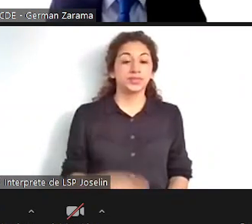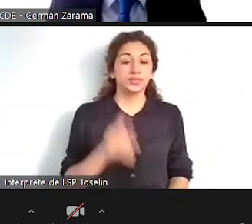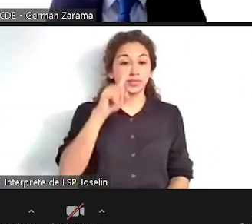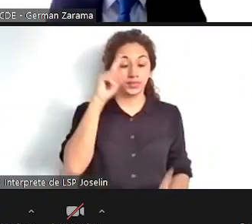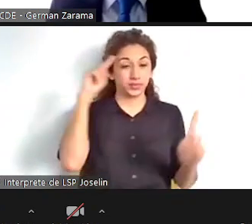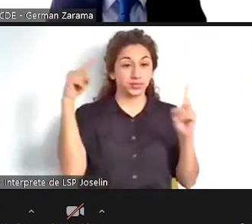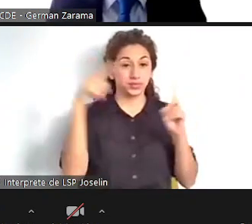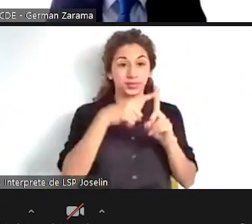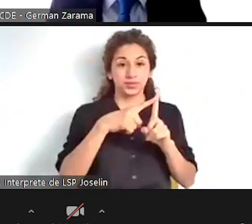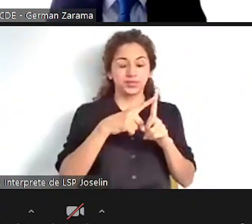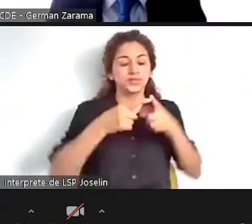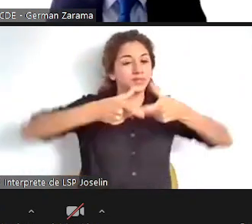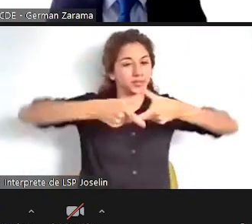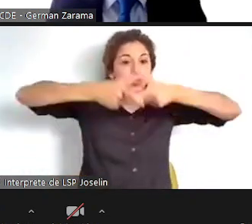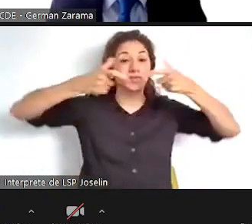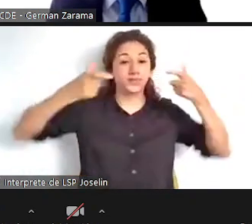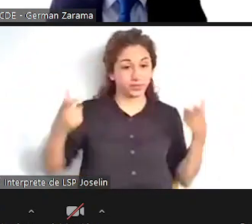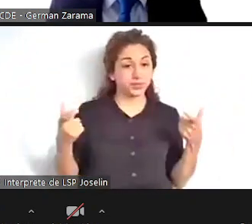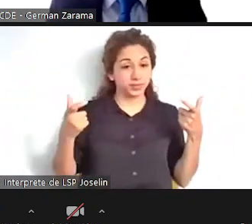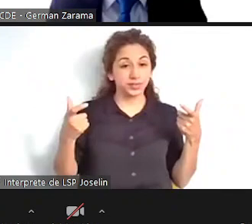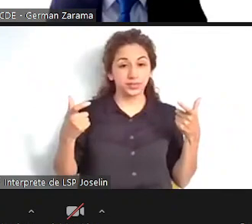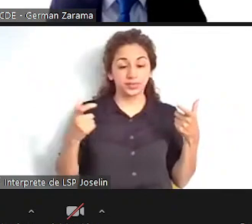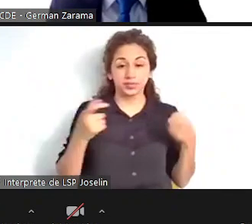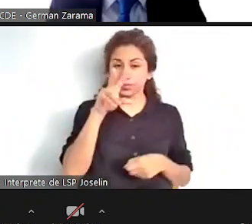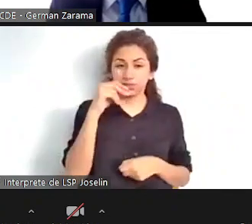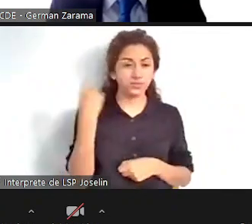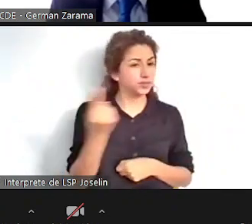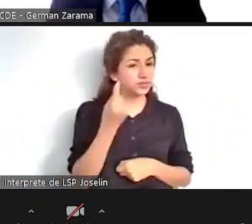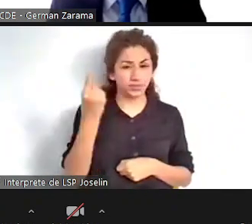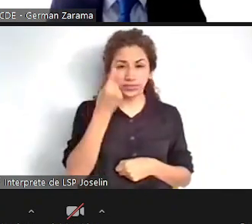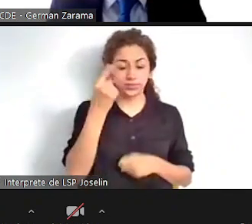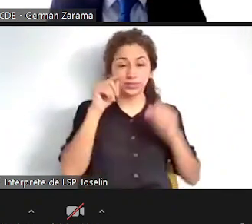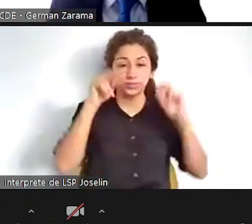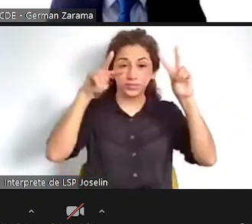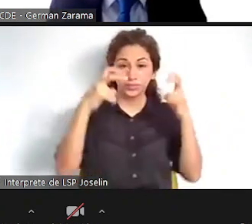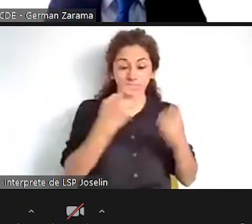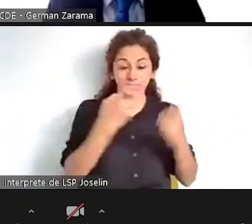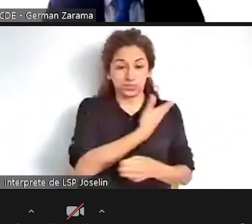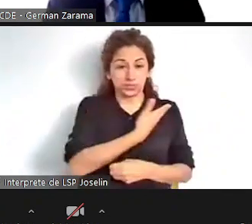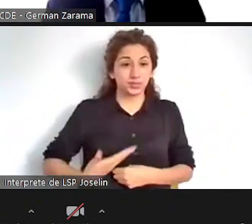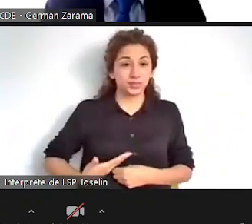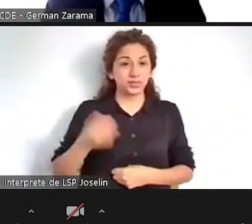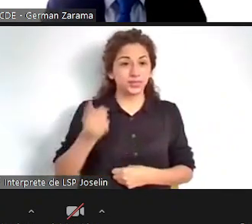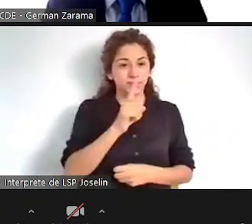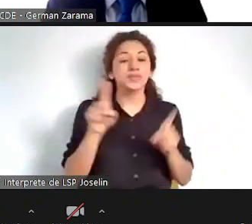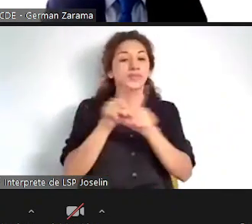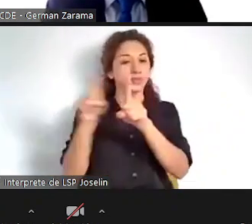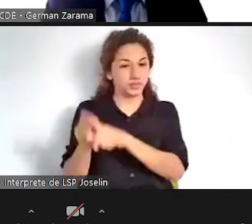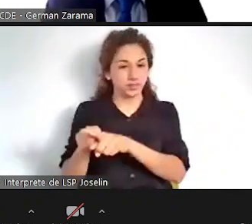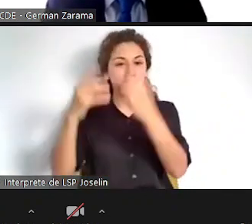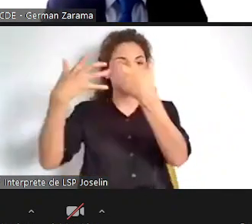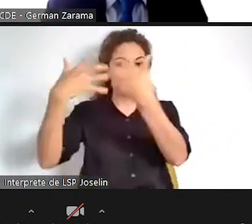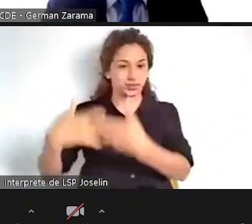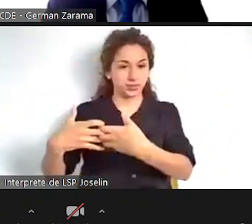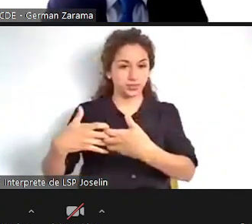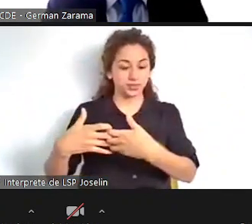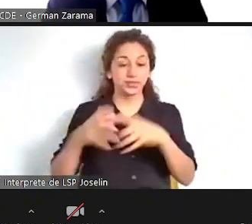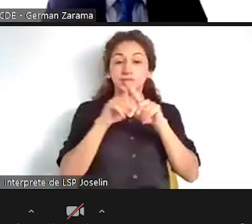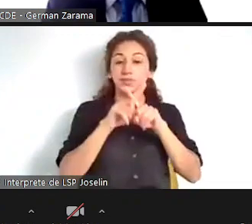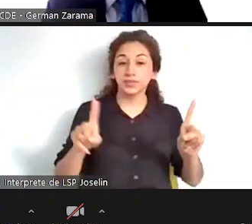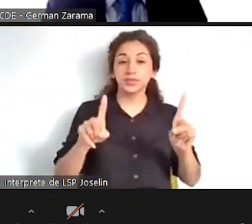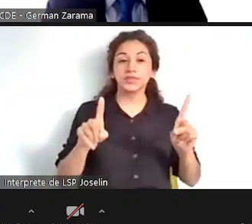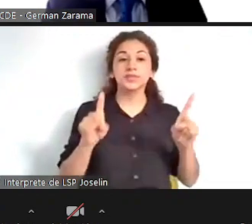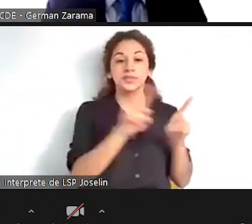and the major indicator of productivity the challenge is enormous not only for the public uh sector but also for the